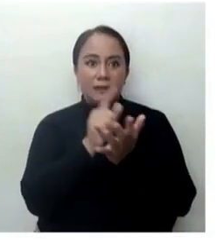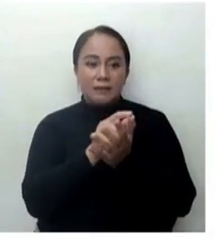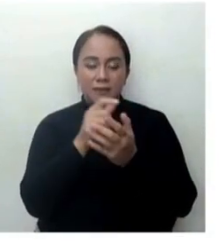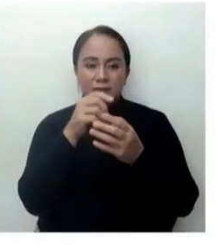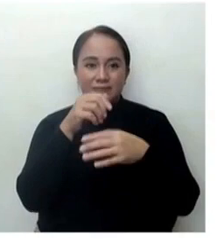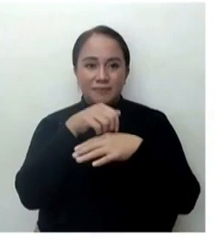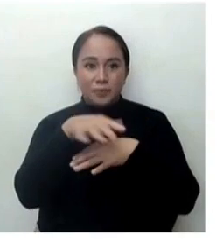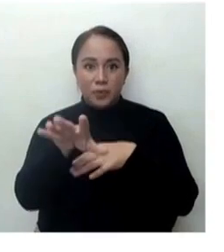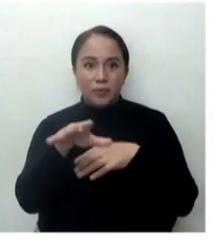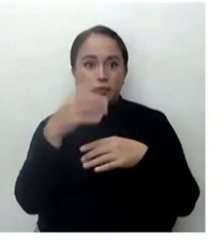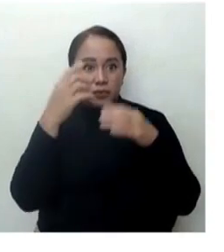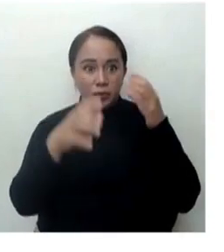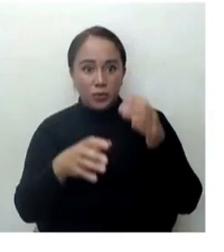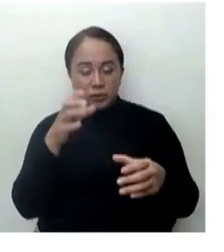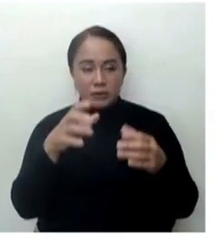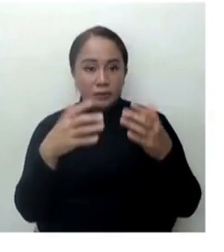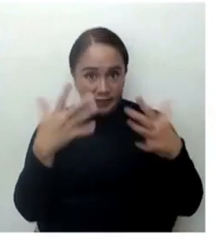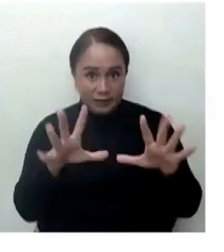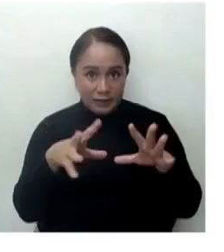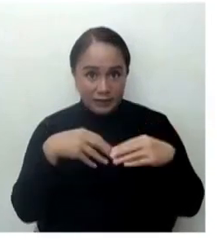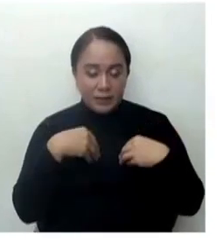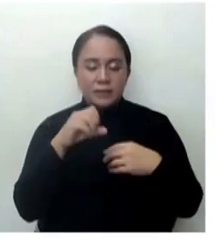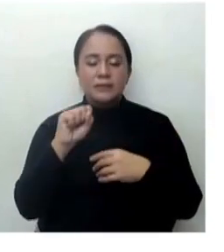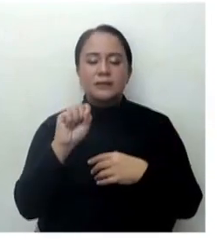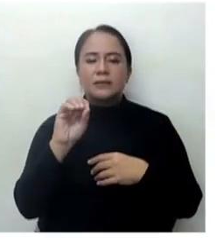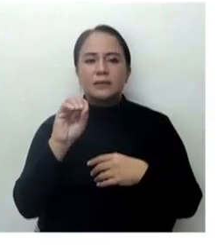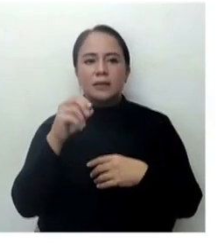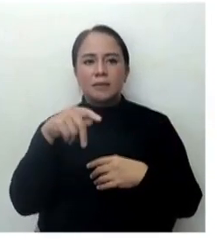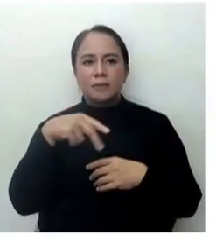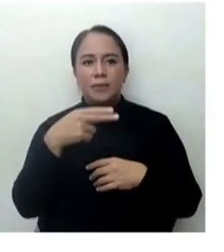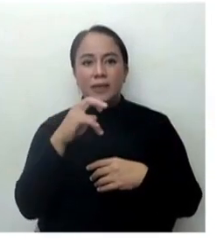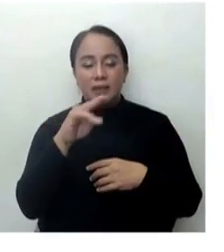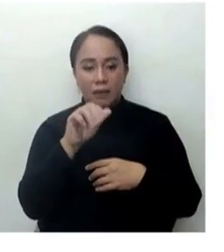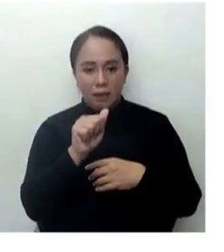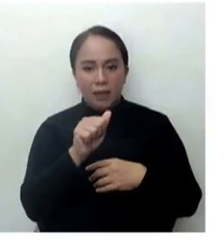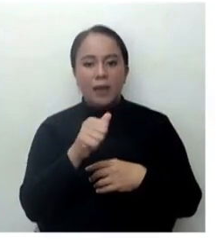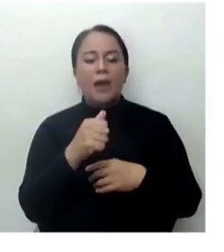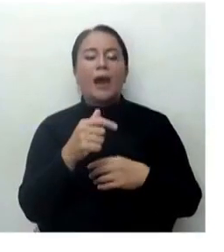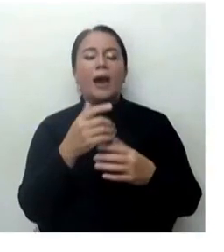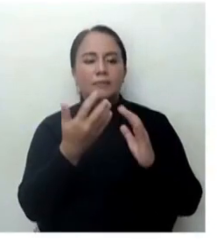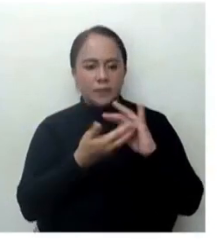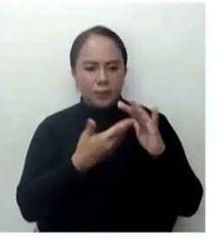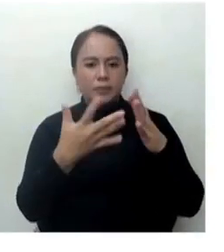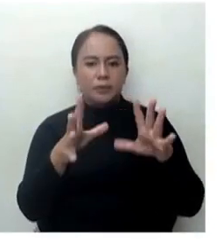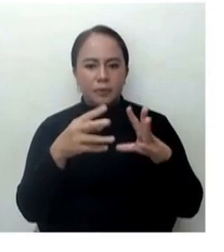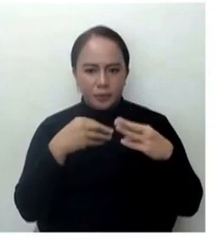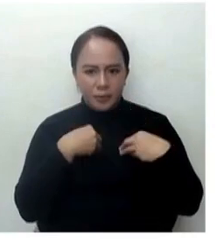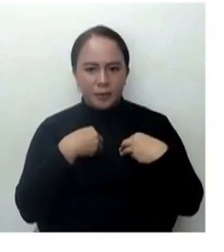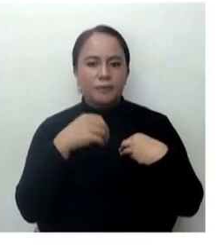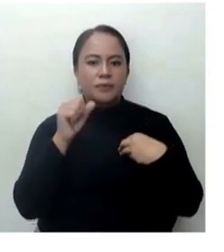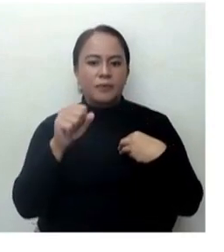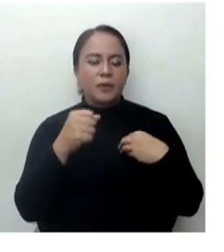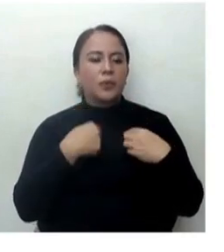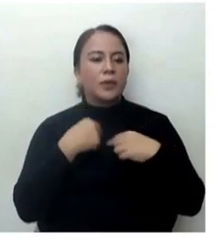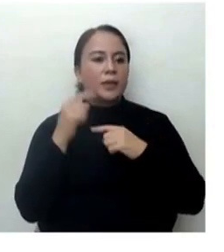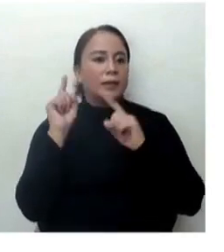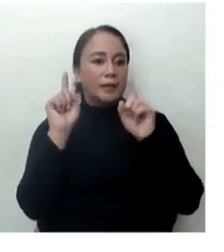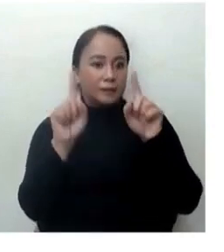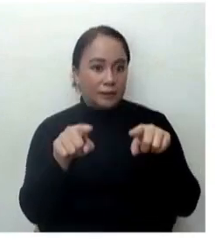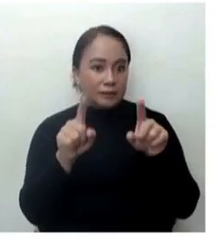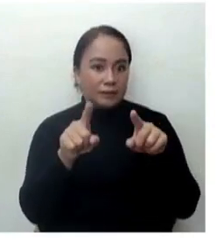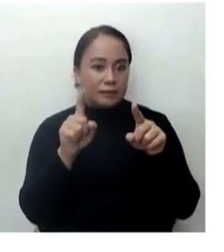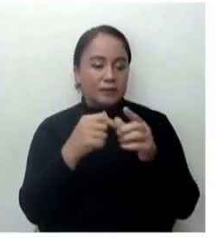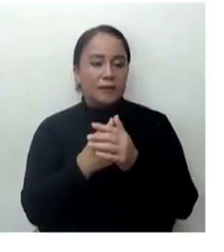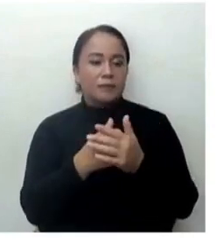received them? The client's family have received them, and we confirmed that. And of course, we're going to attend the